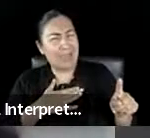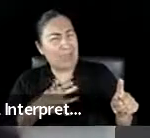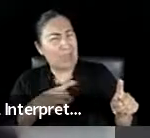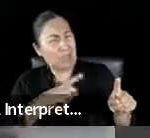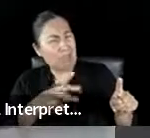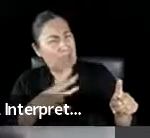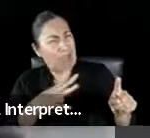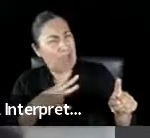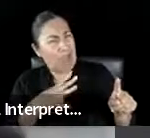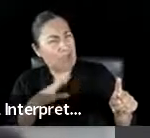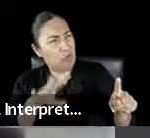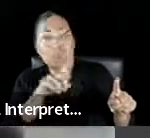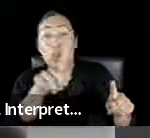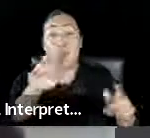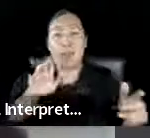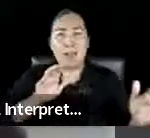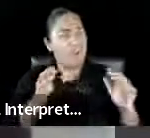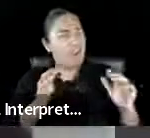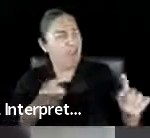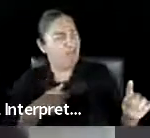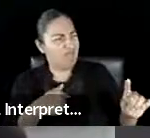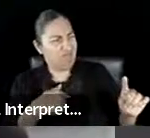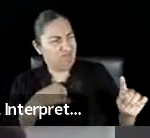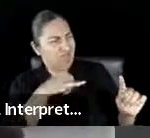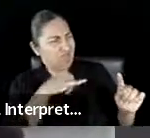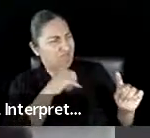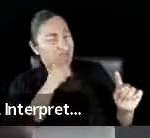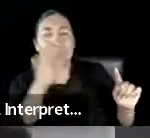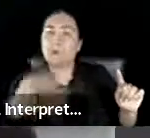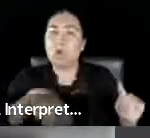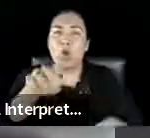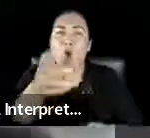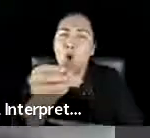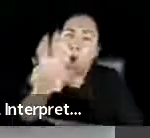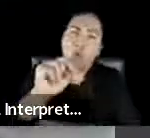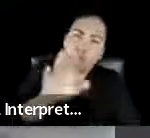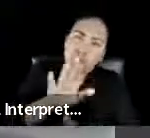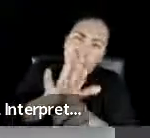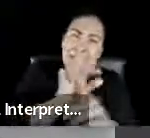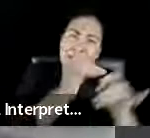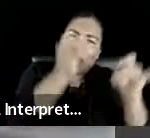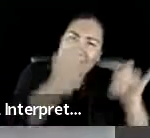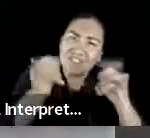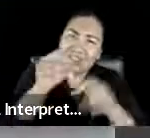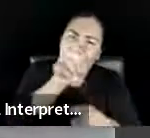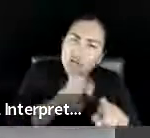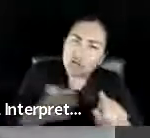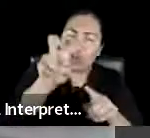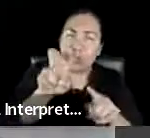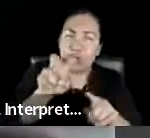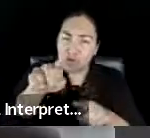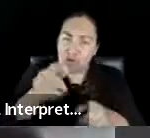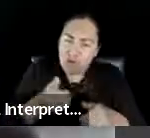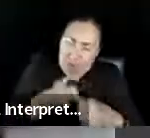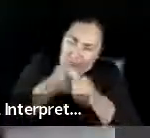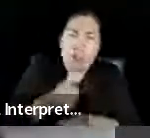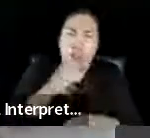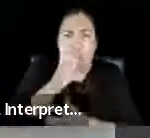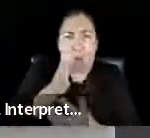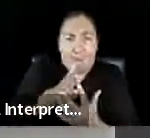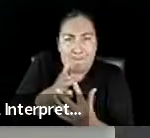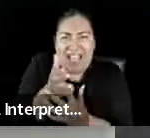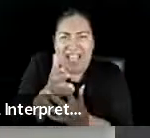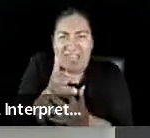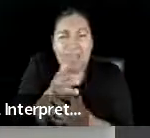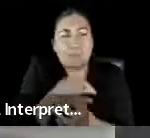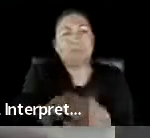yourself to them. You're on your own journey. Take it at your own pace, walk your own path, and you'll be okay. That's a very powerful message. Yeah, I think, mental